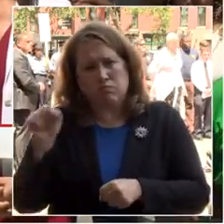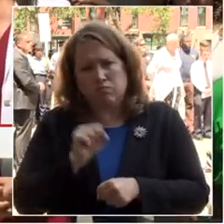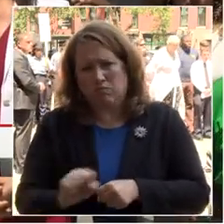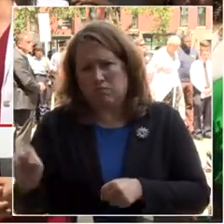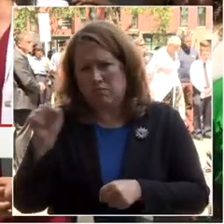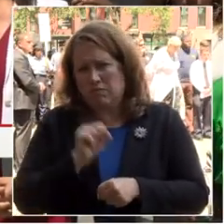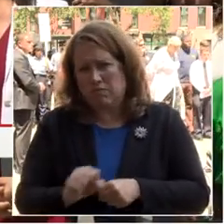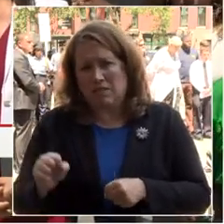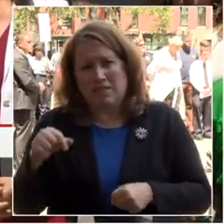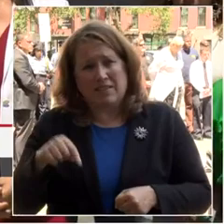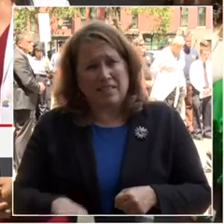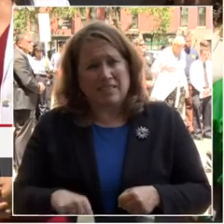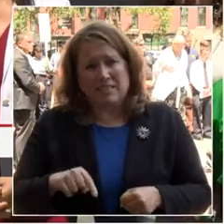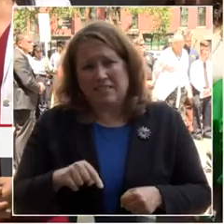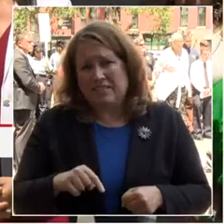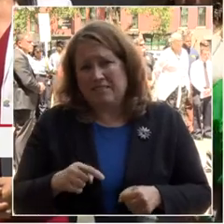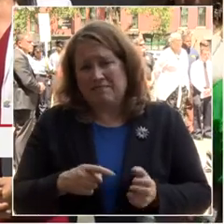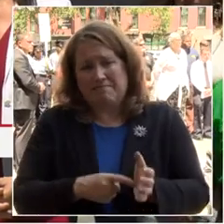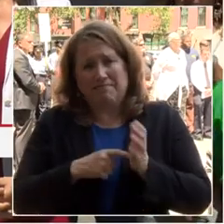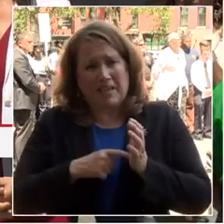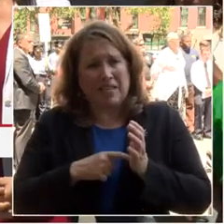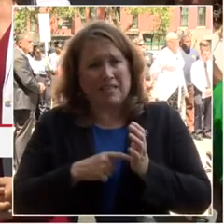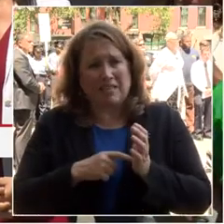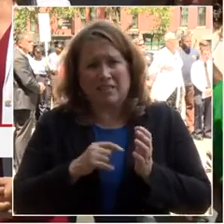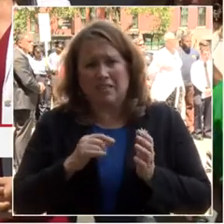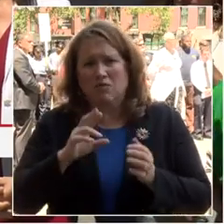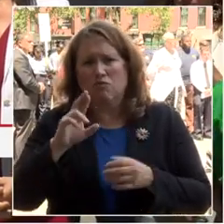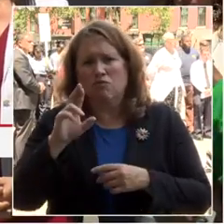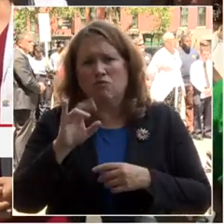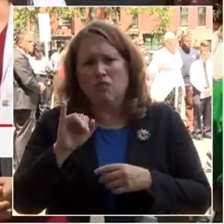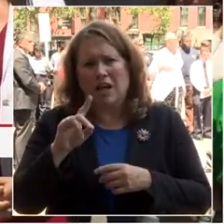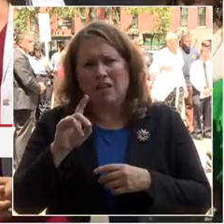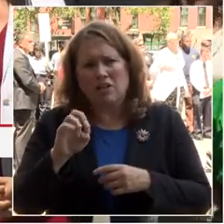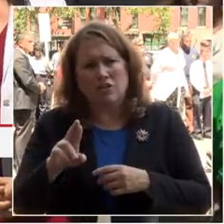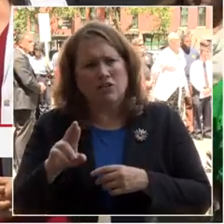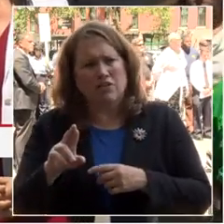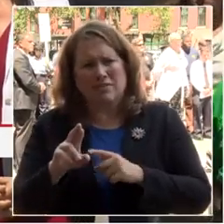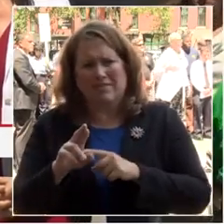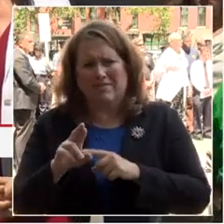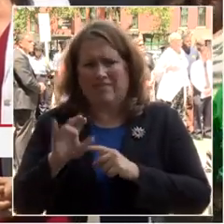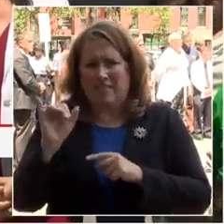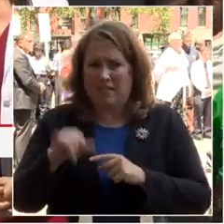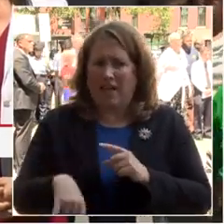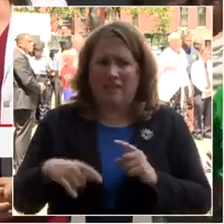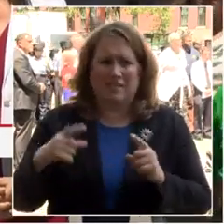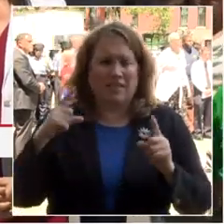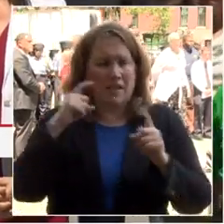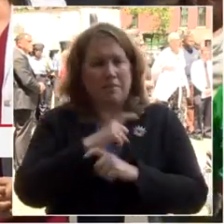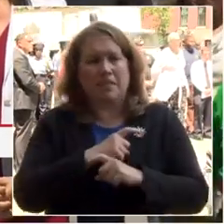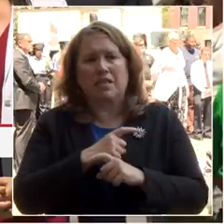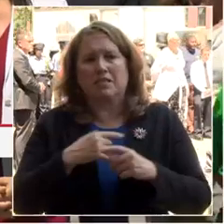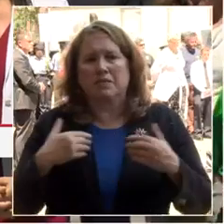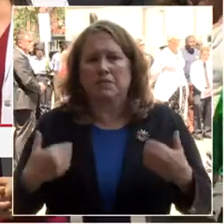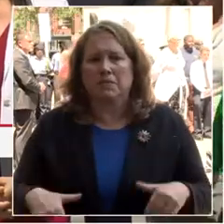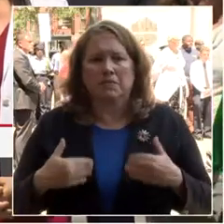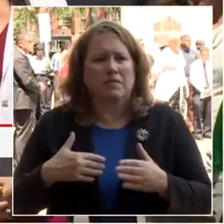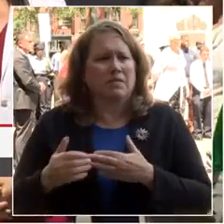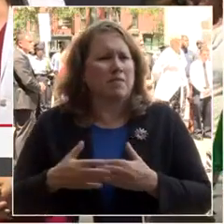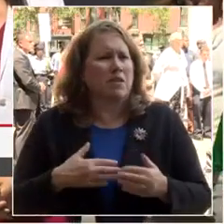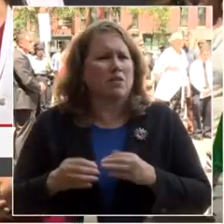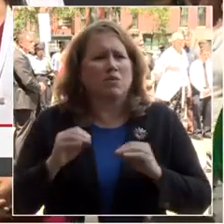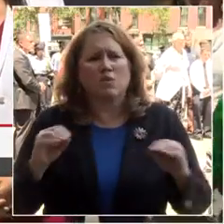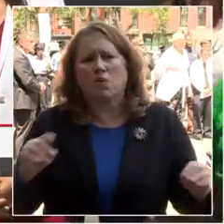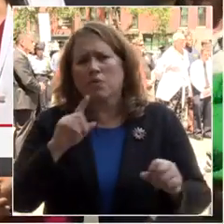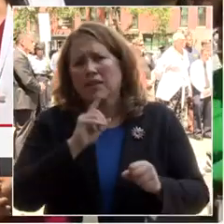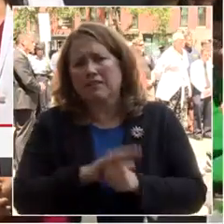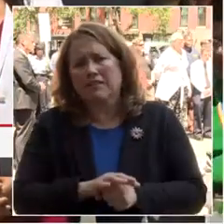this current demand of this rider. And it's a complicated thing. No matter what, there are no guarantees